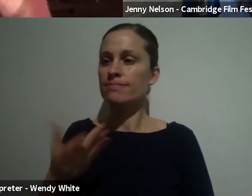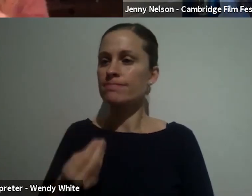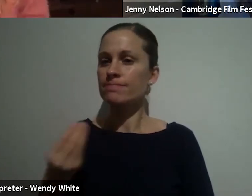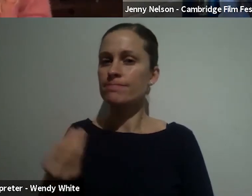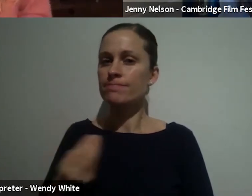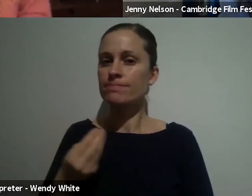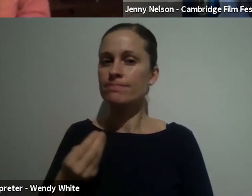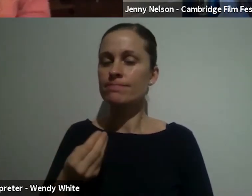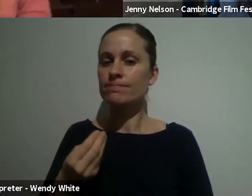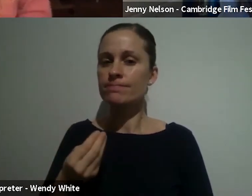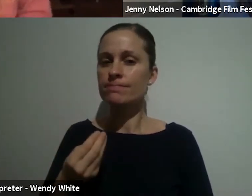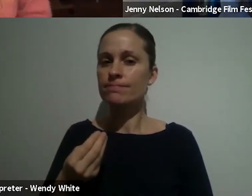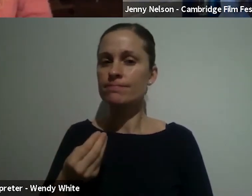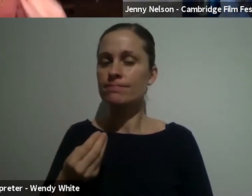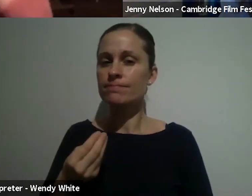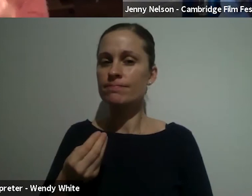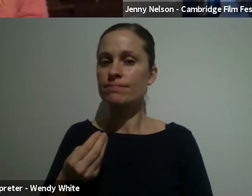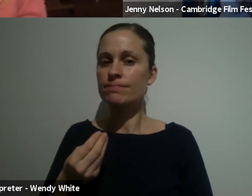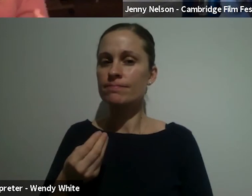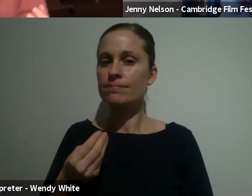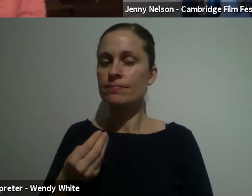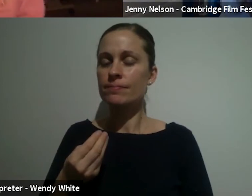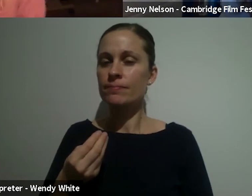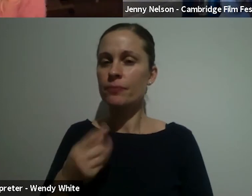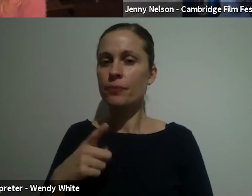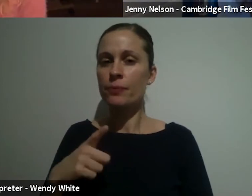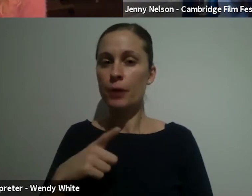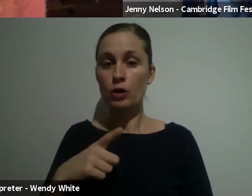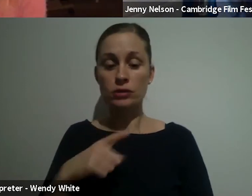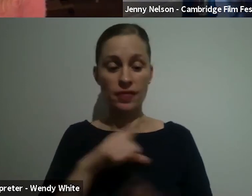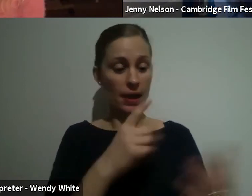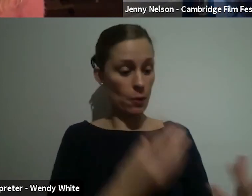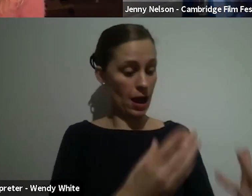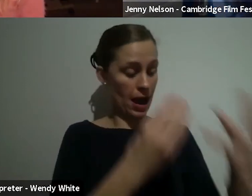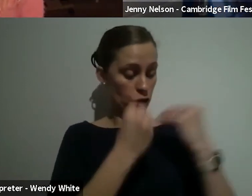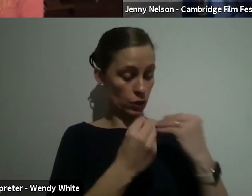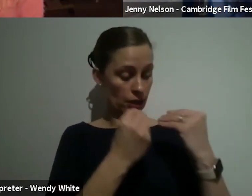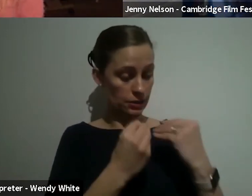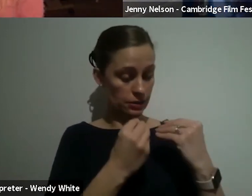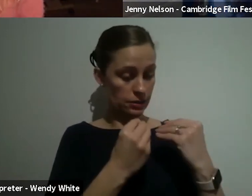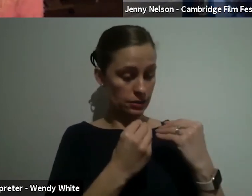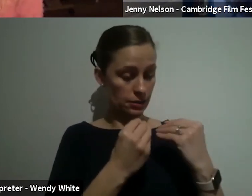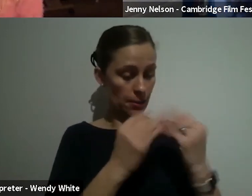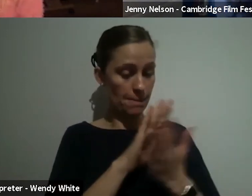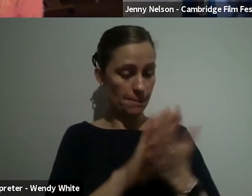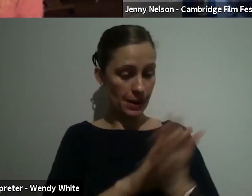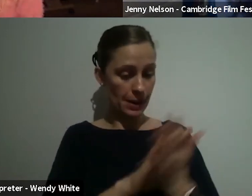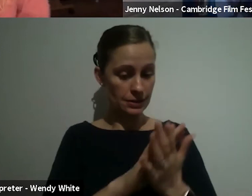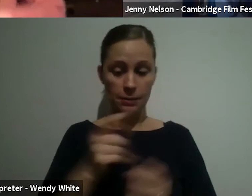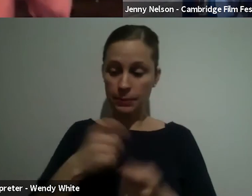the education they received made them believe to themselves that they didn't behave well, you know?